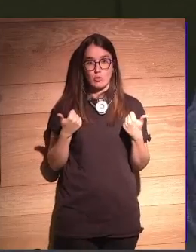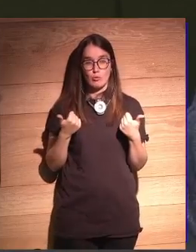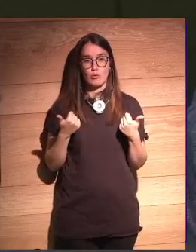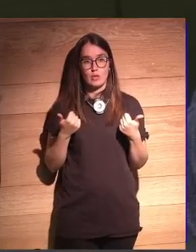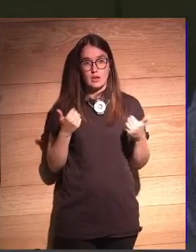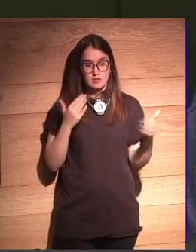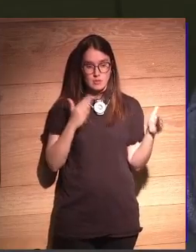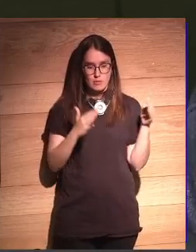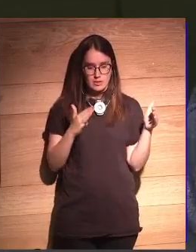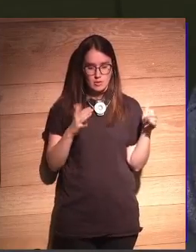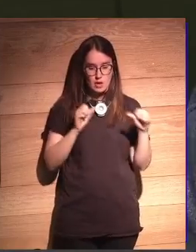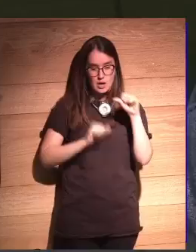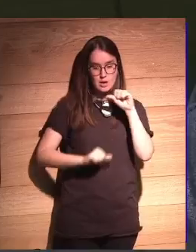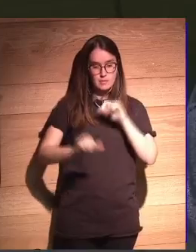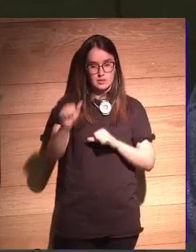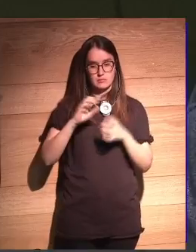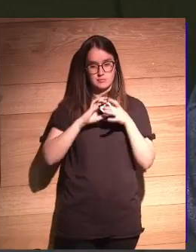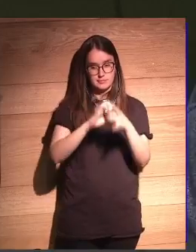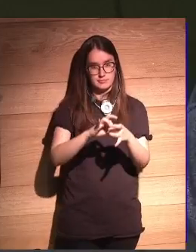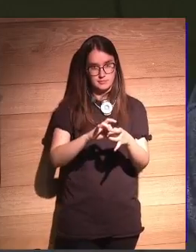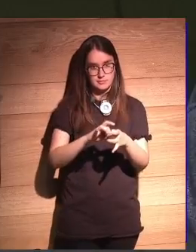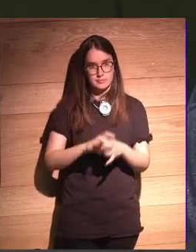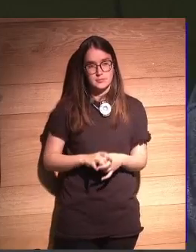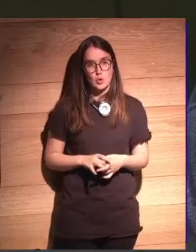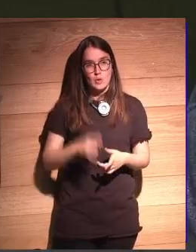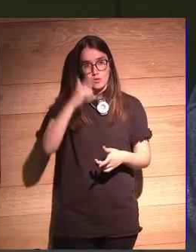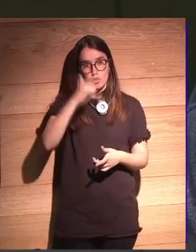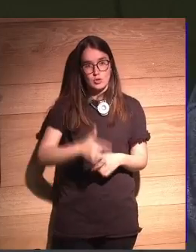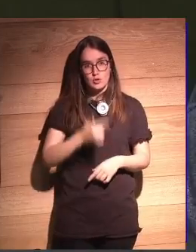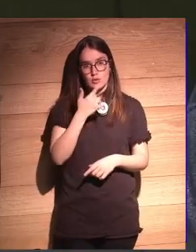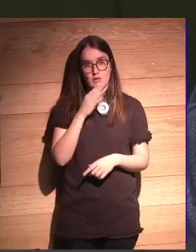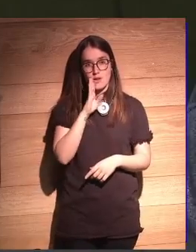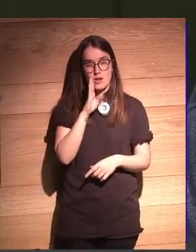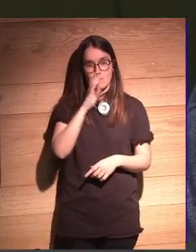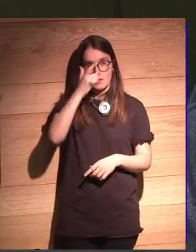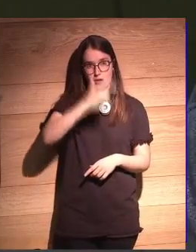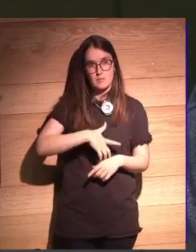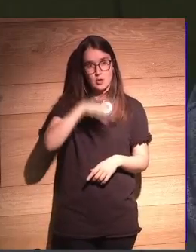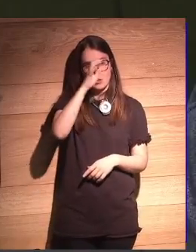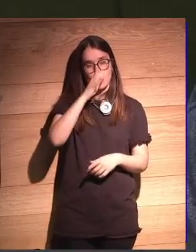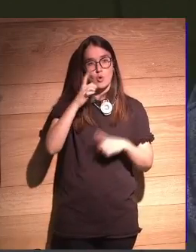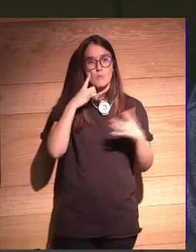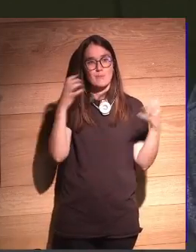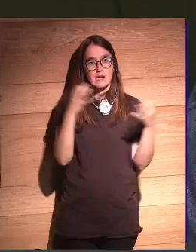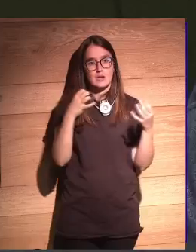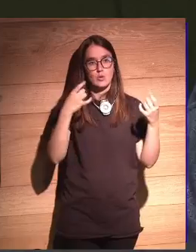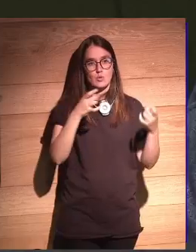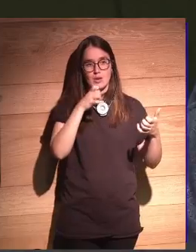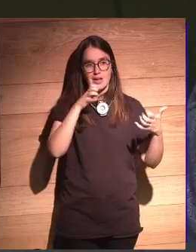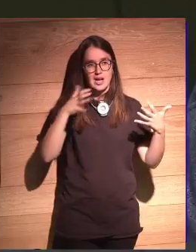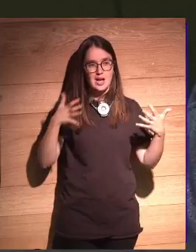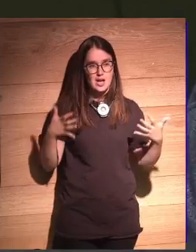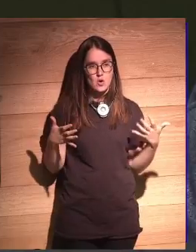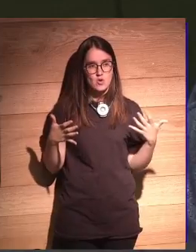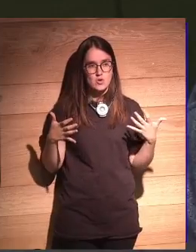being implemented since then that are connected to this. When I was telling you before that one of the risks that I